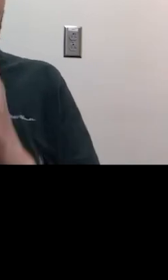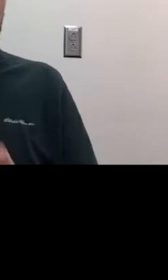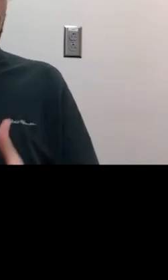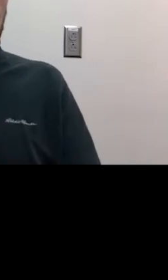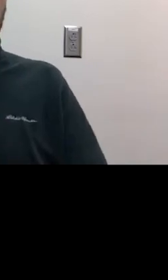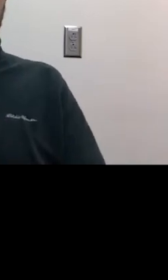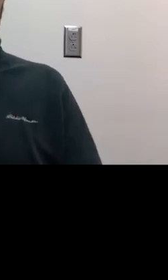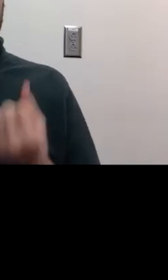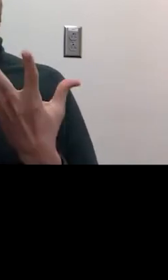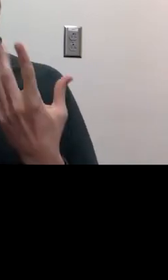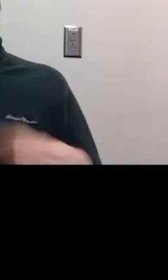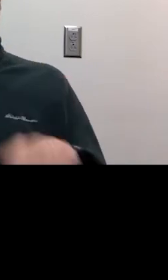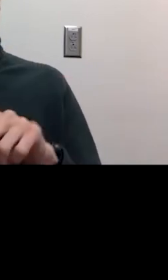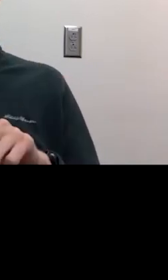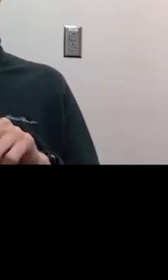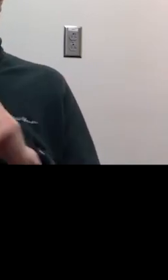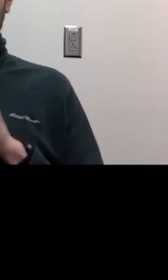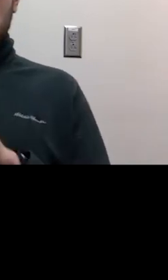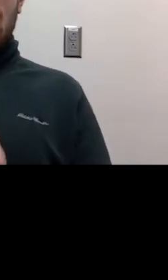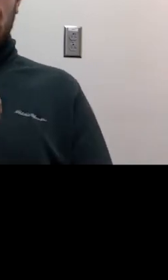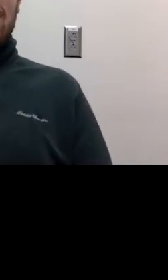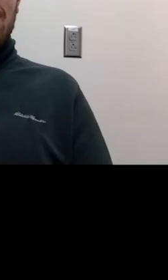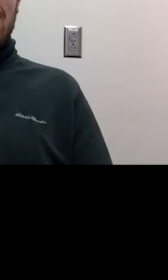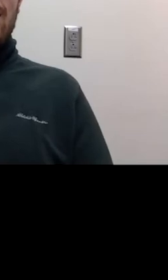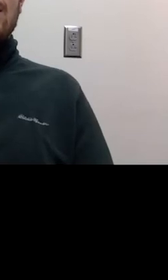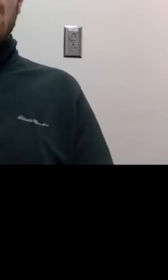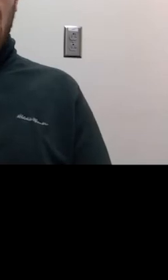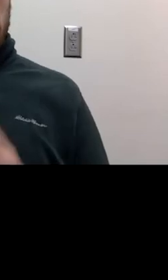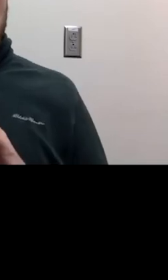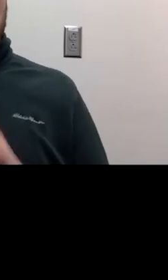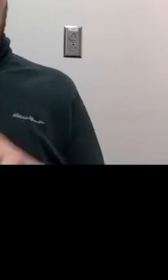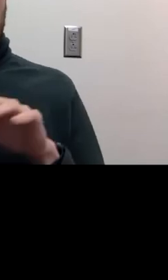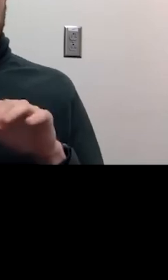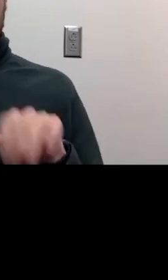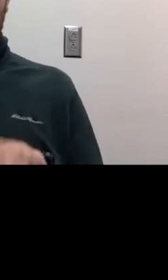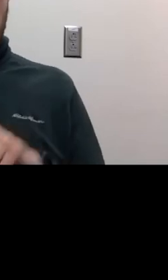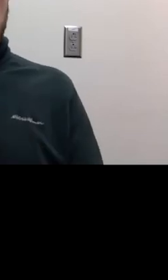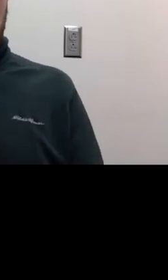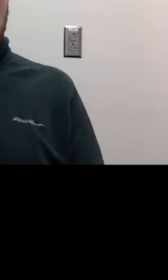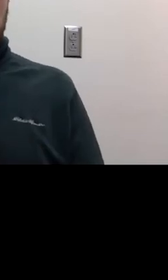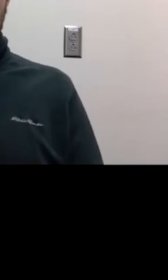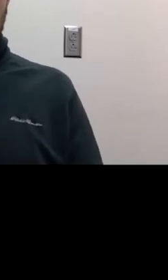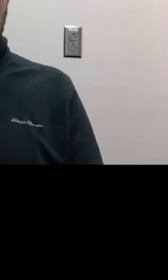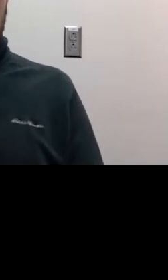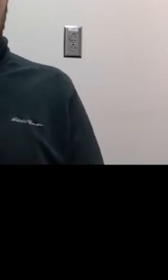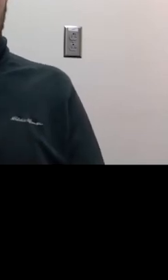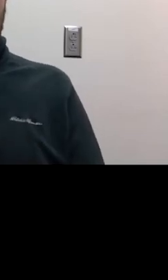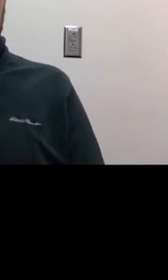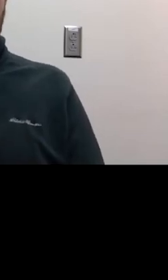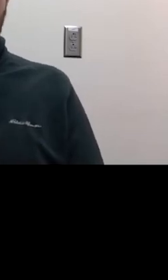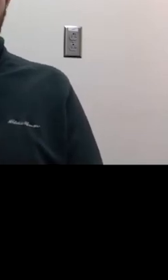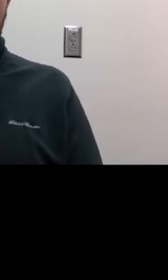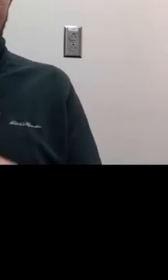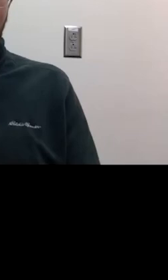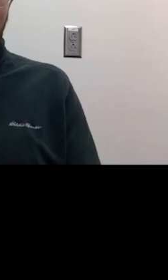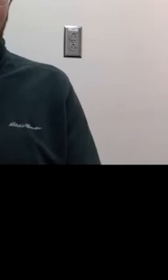many of whom are seeking us out. So this is not, when I started this presentation talking about hype, like I was not kidding. The